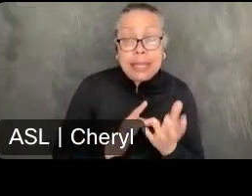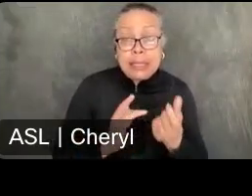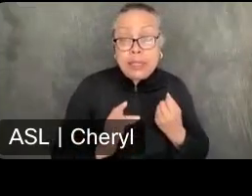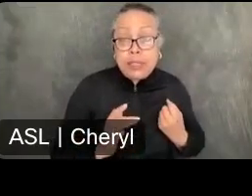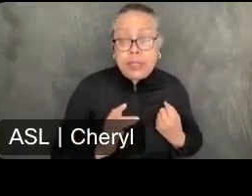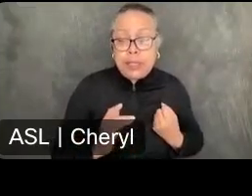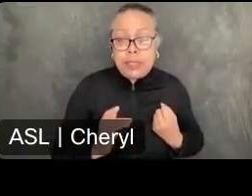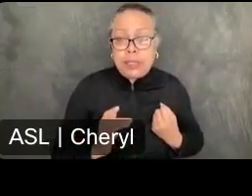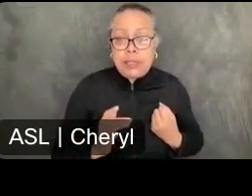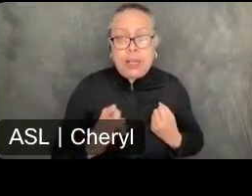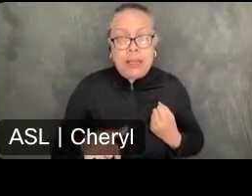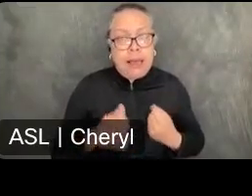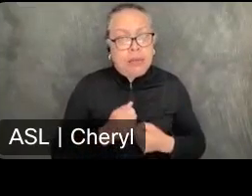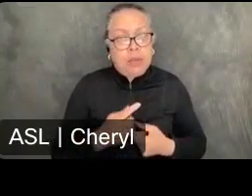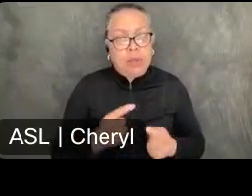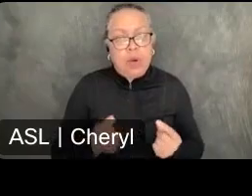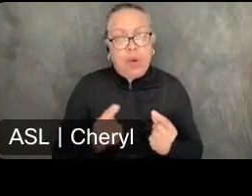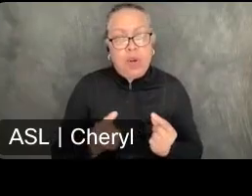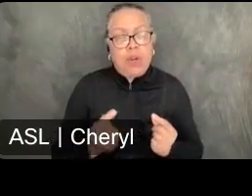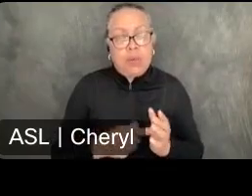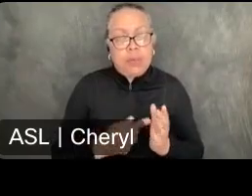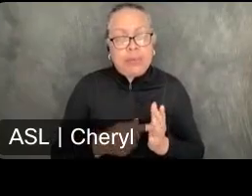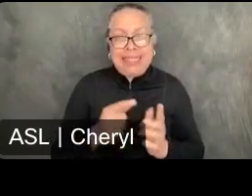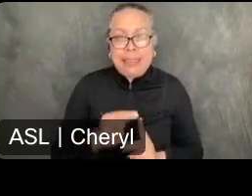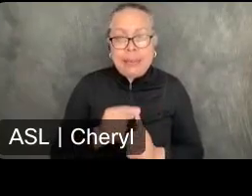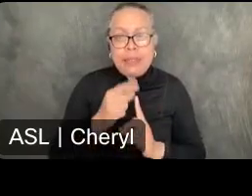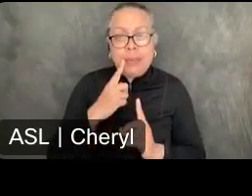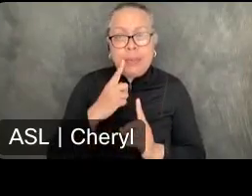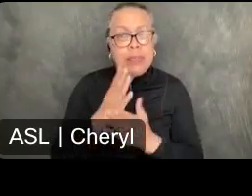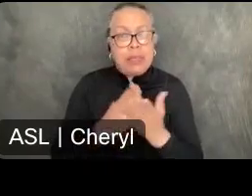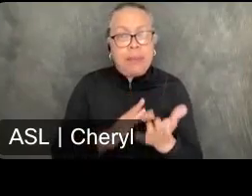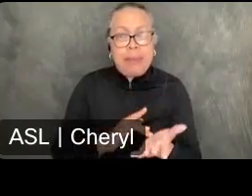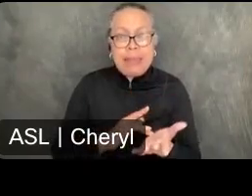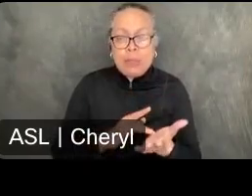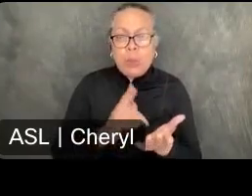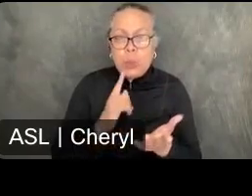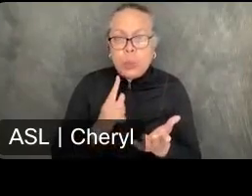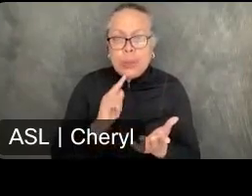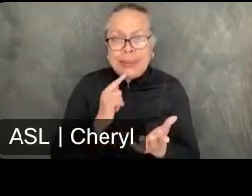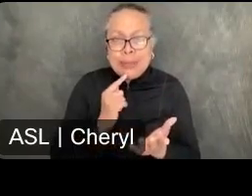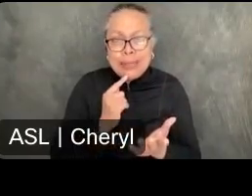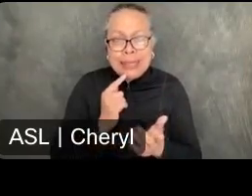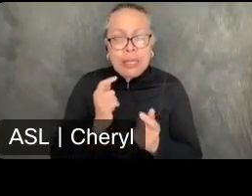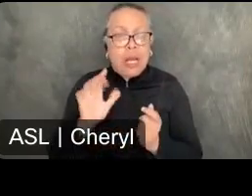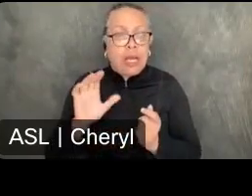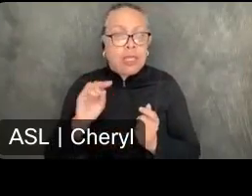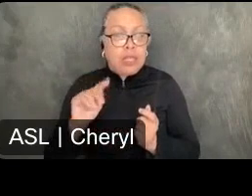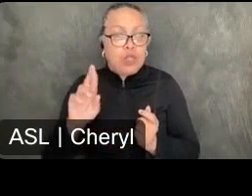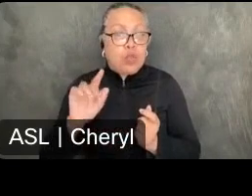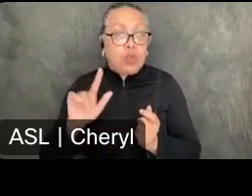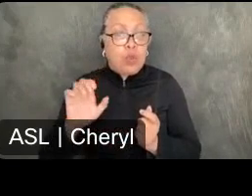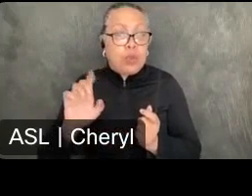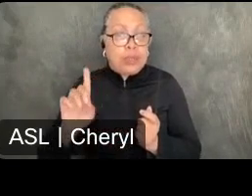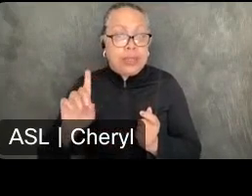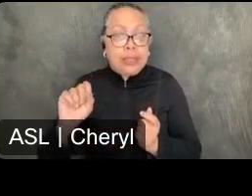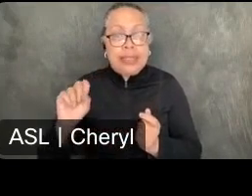incredibly harmful, especially when medications are considered a controlled substance and we're not able to just